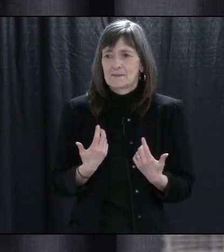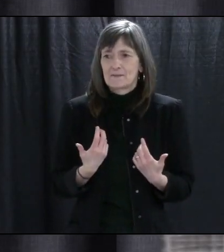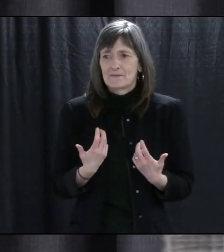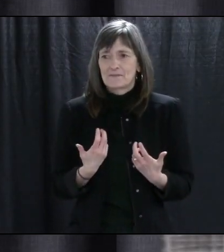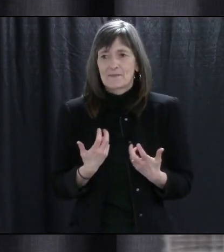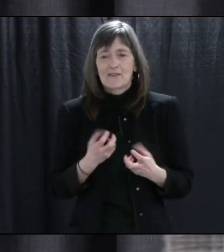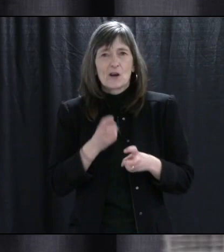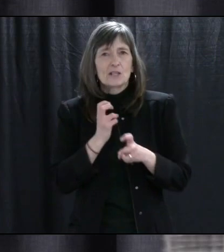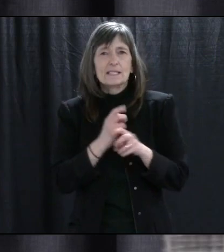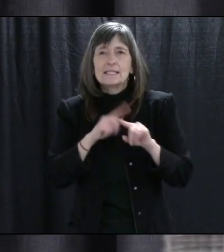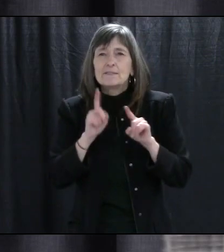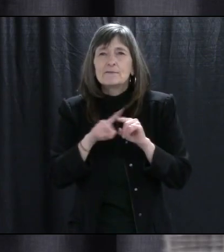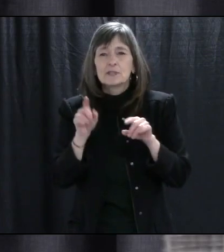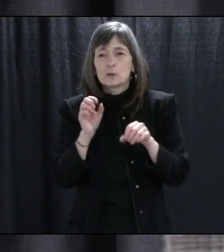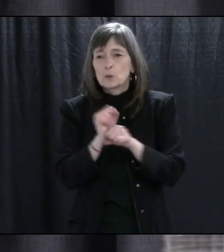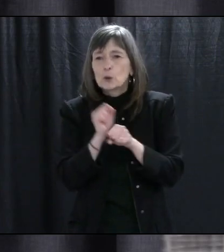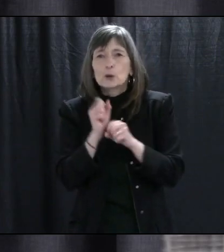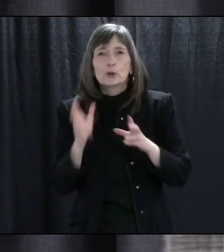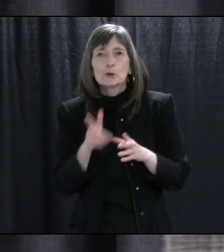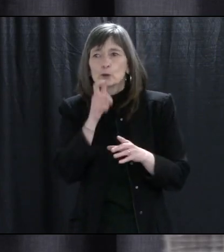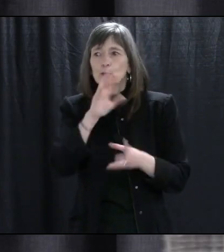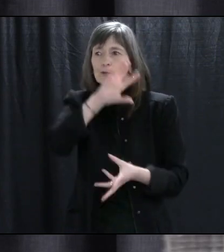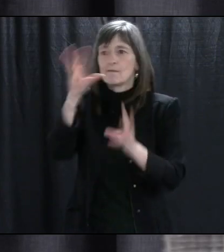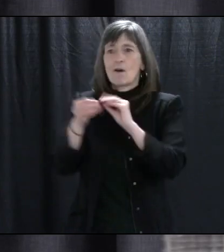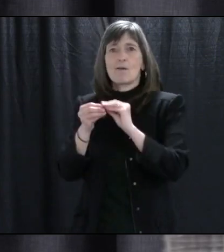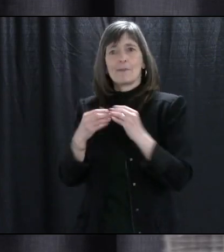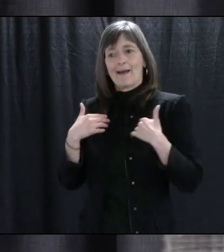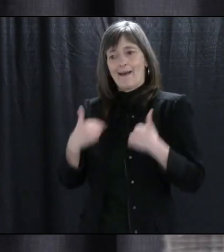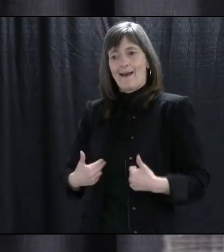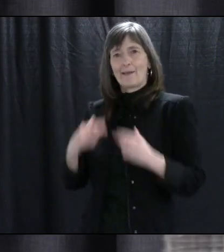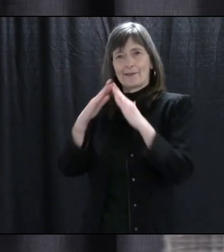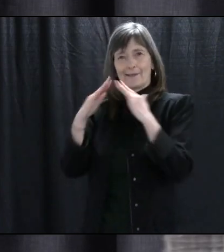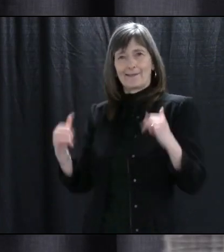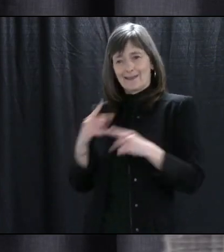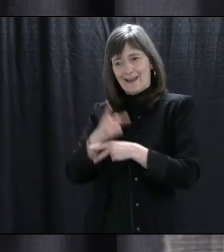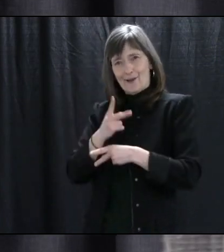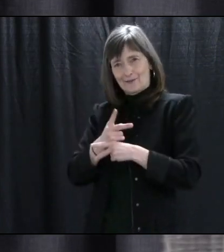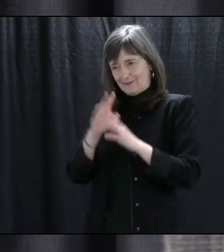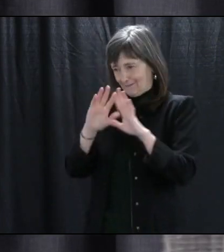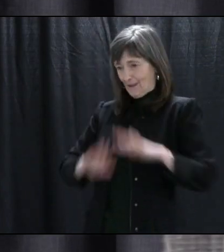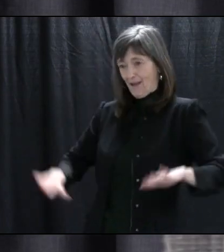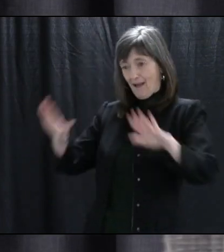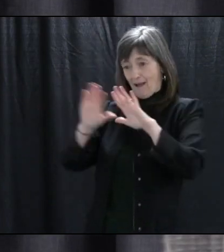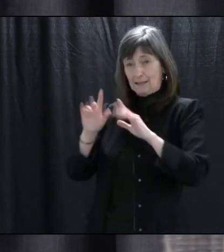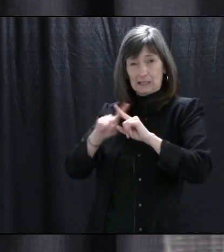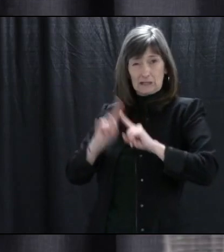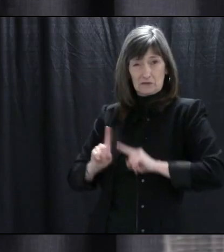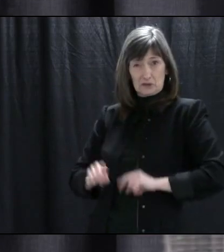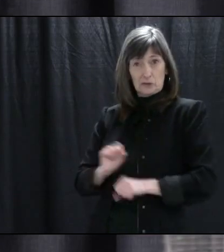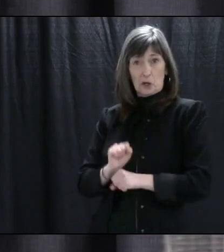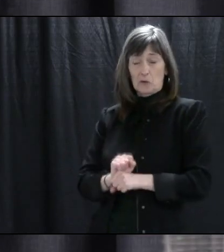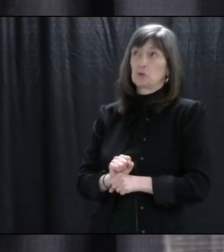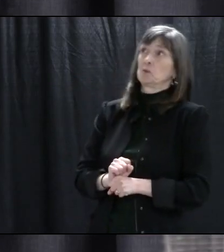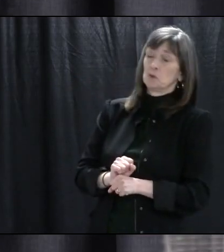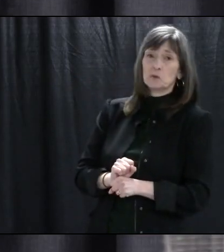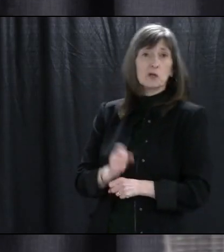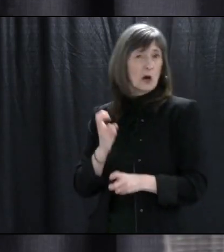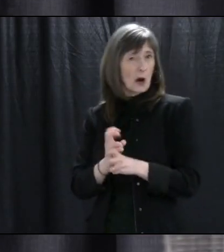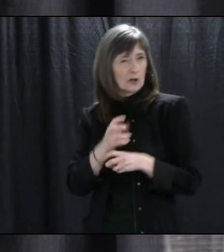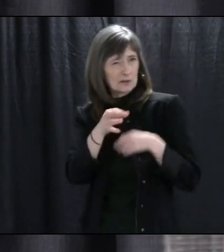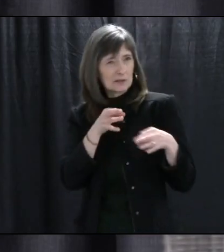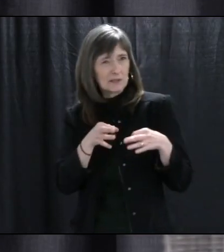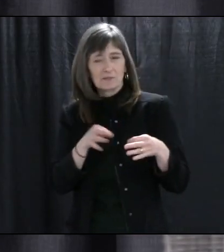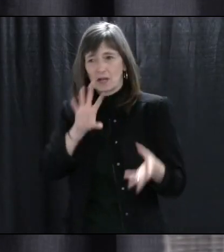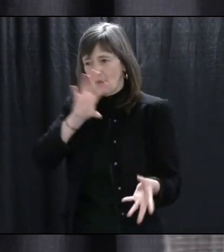and professions that go to make up the healthcare system. And it is a question of the sum being